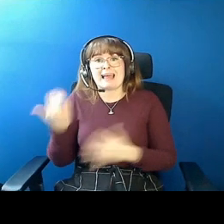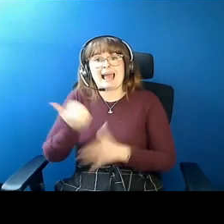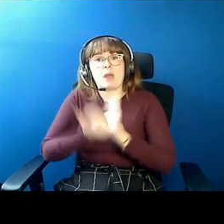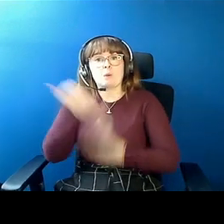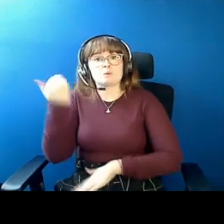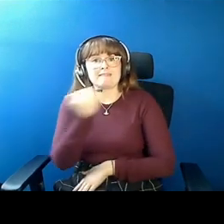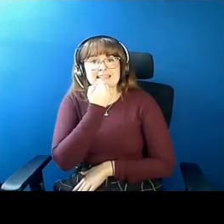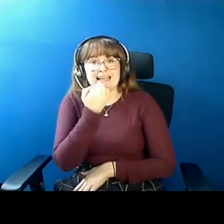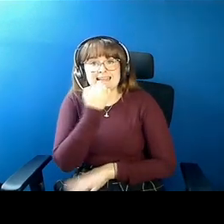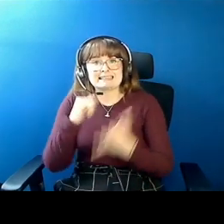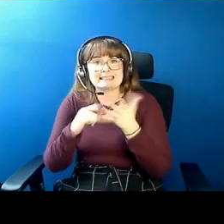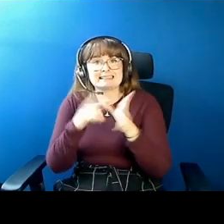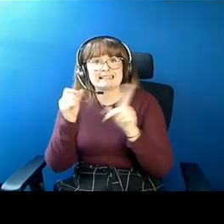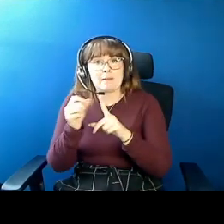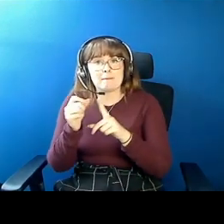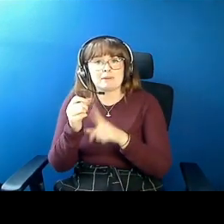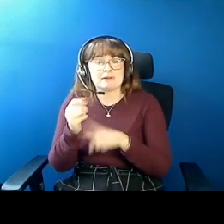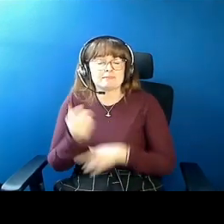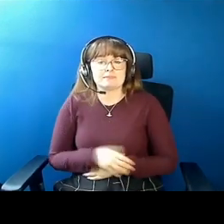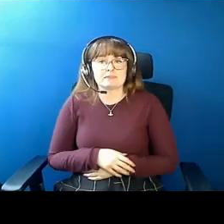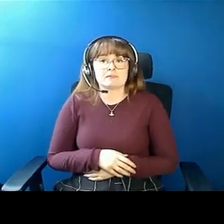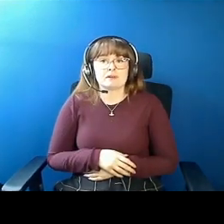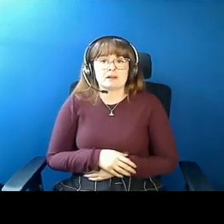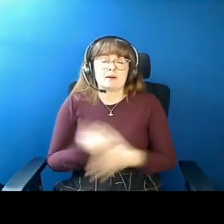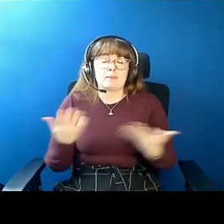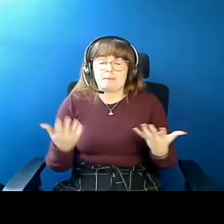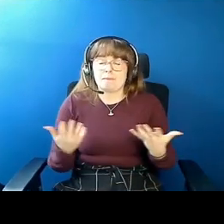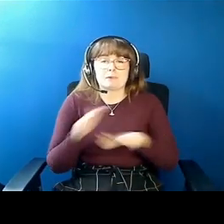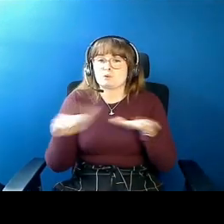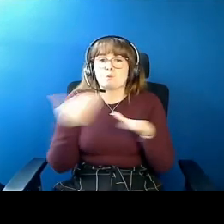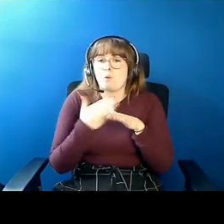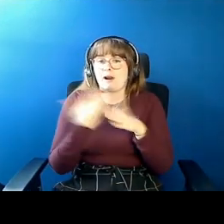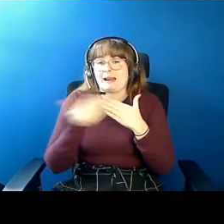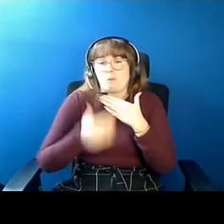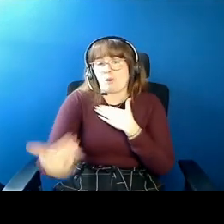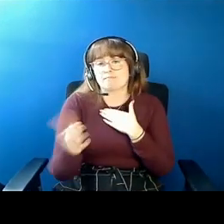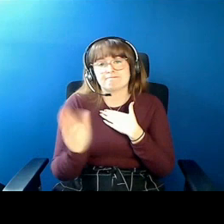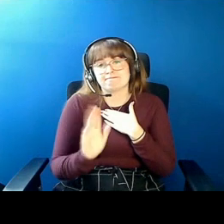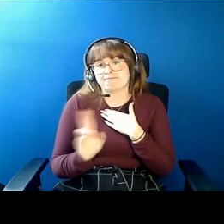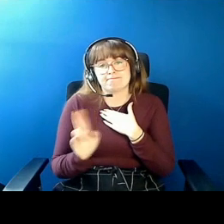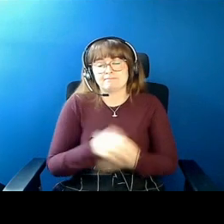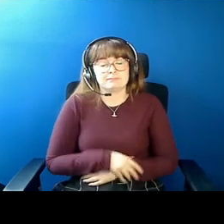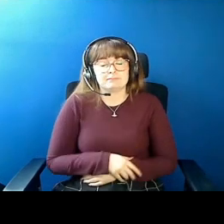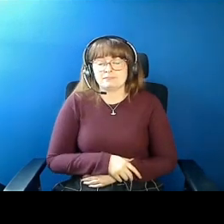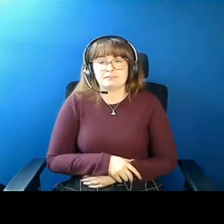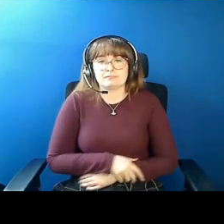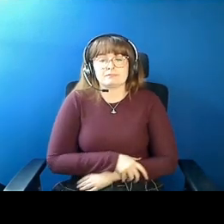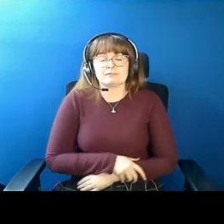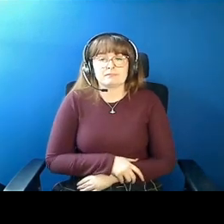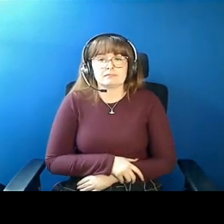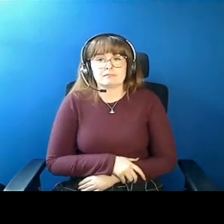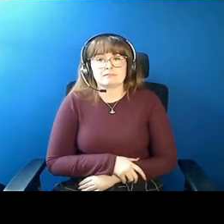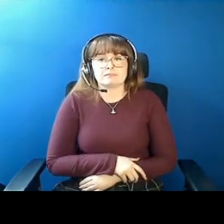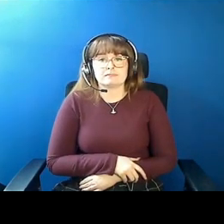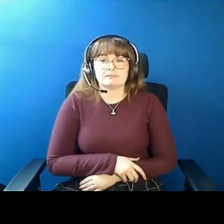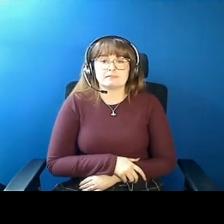EPCs. Honestly, that doesn't cut it anymore. It's not good enough for the challenge we're facing. Next slide, please.